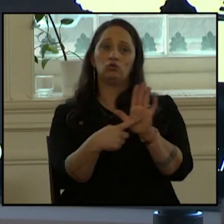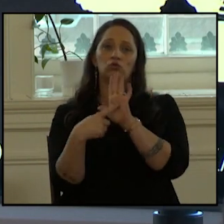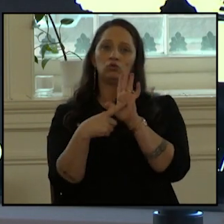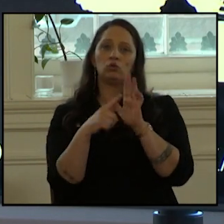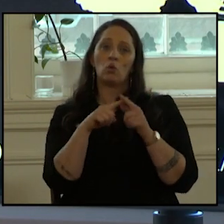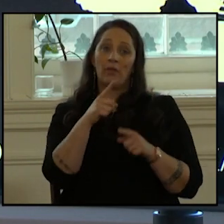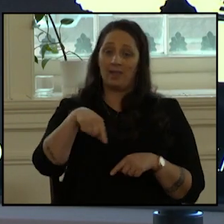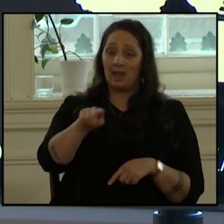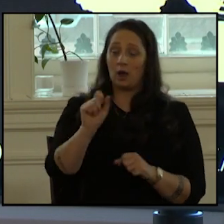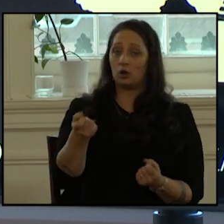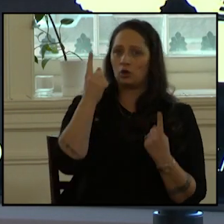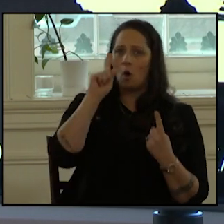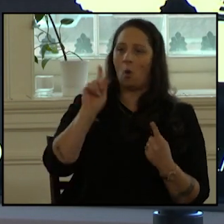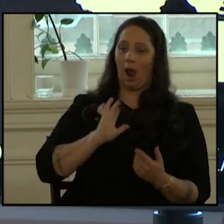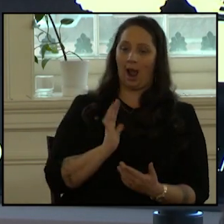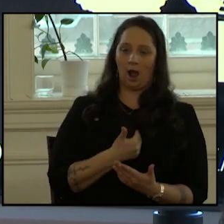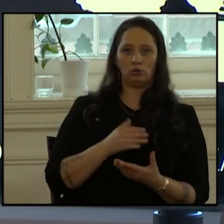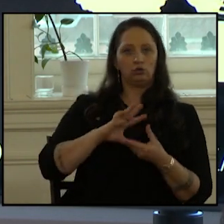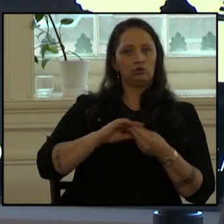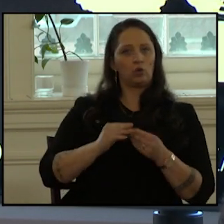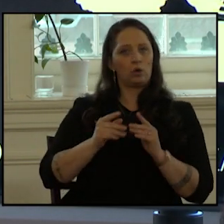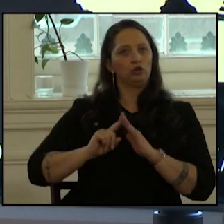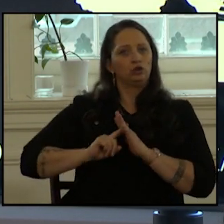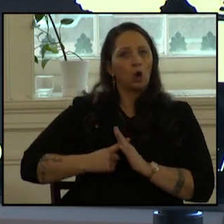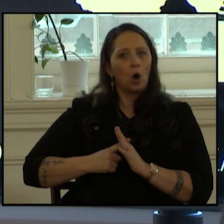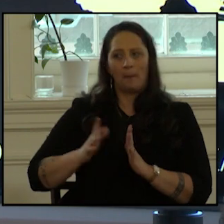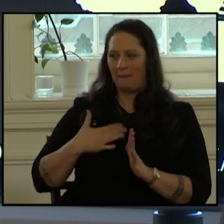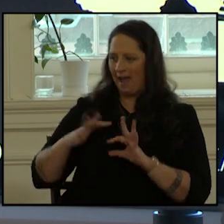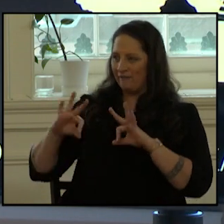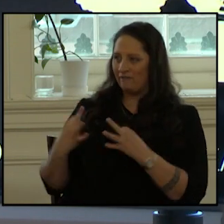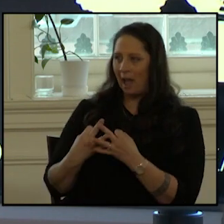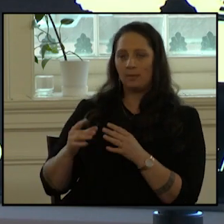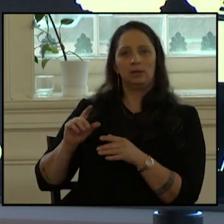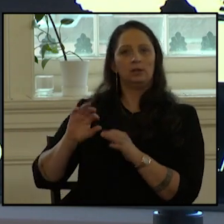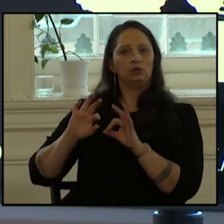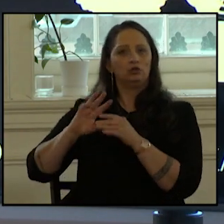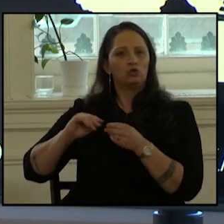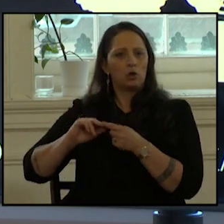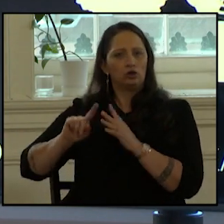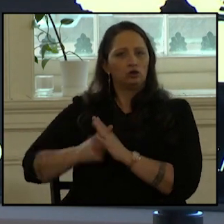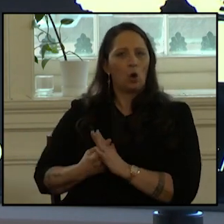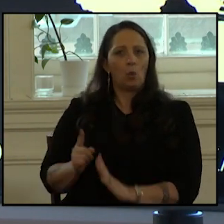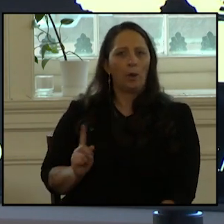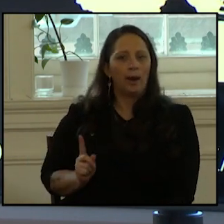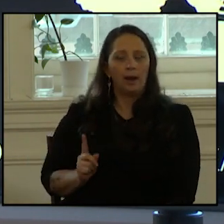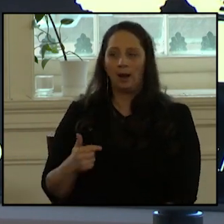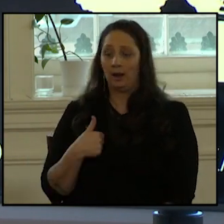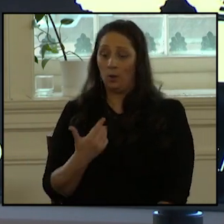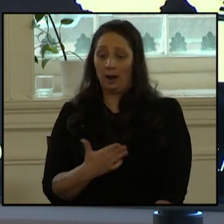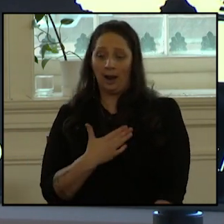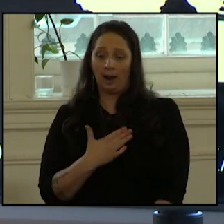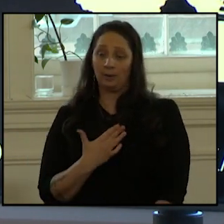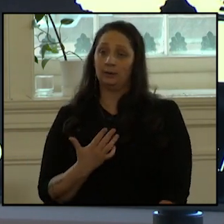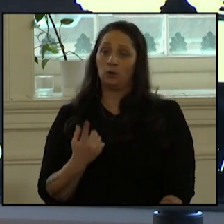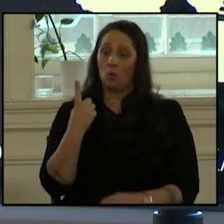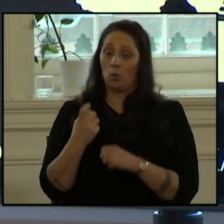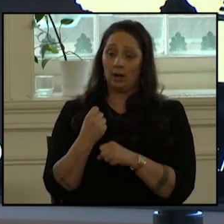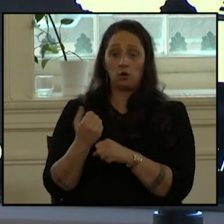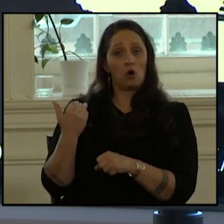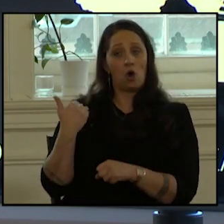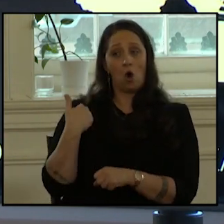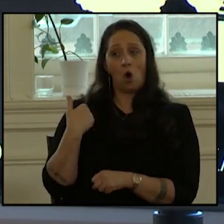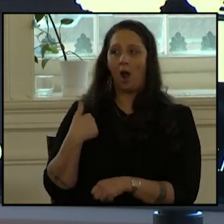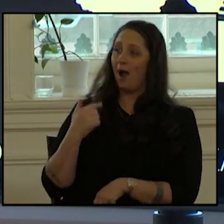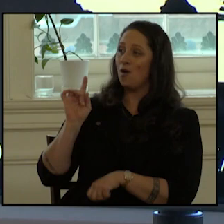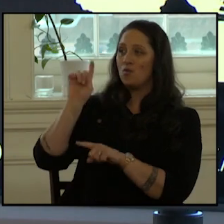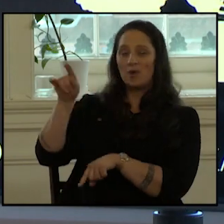where our story began, my family's story began. And I was happy to be, a year ago, at Yale University, at the